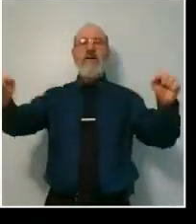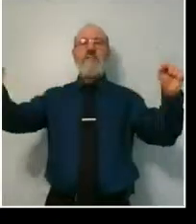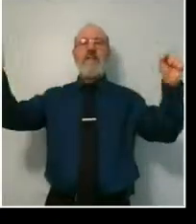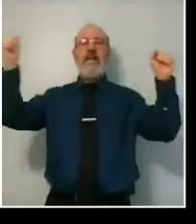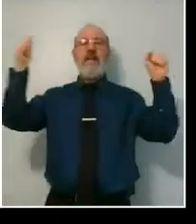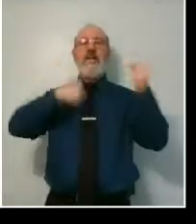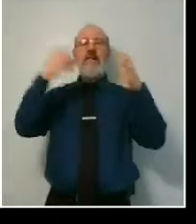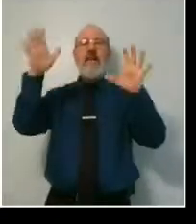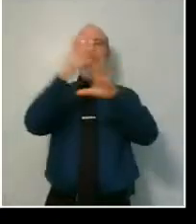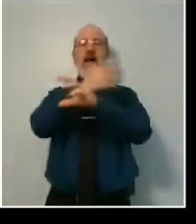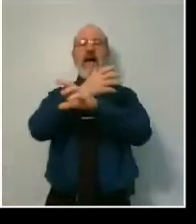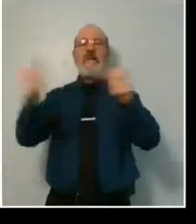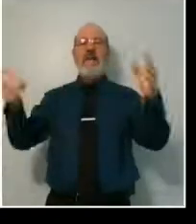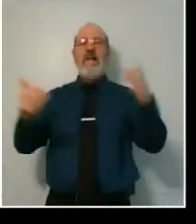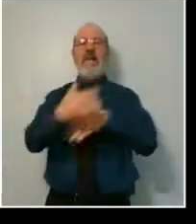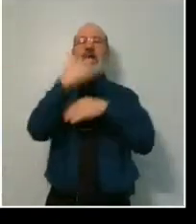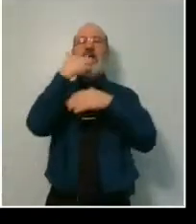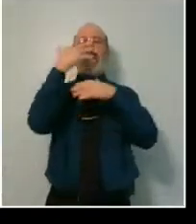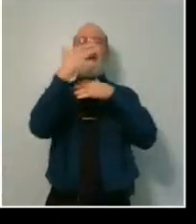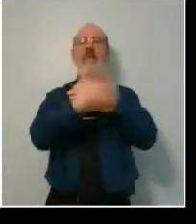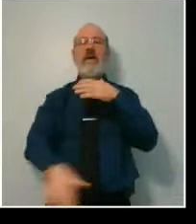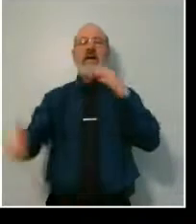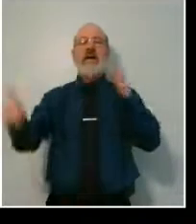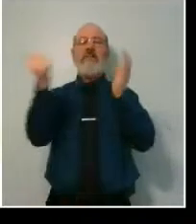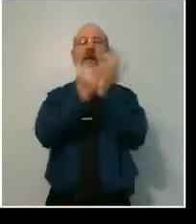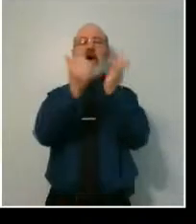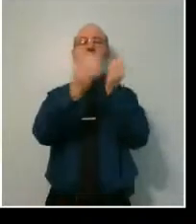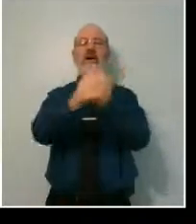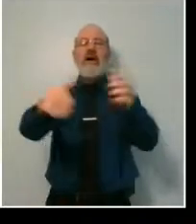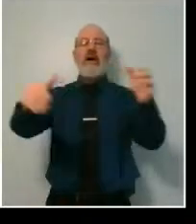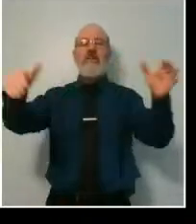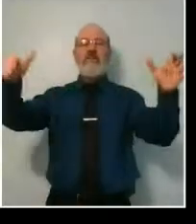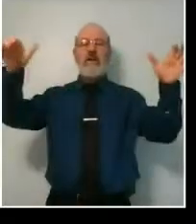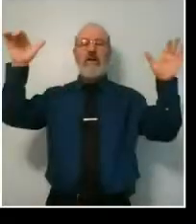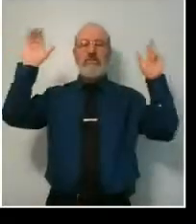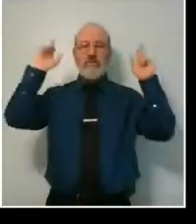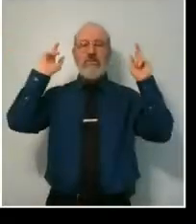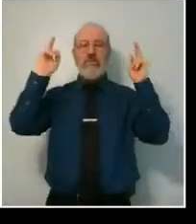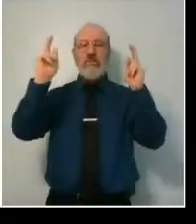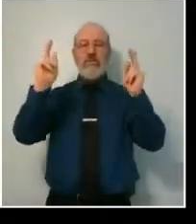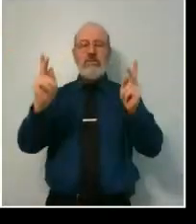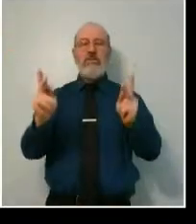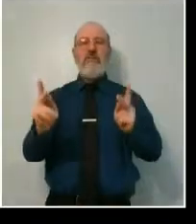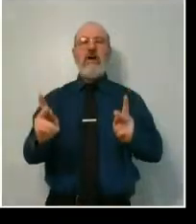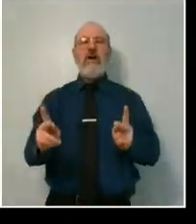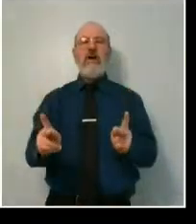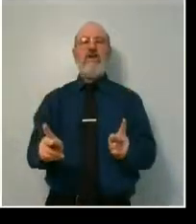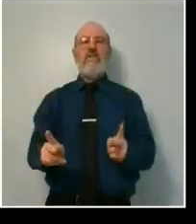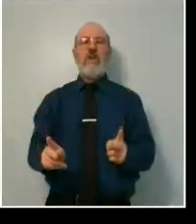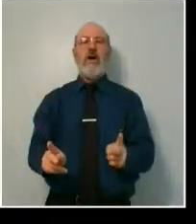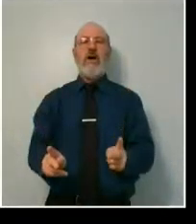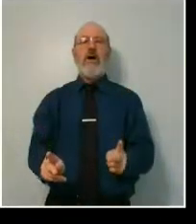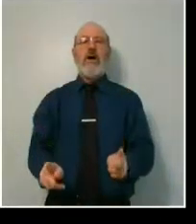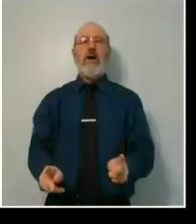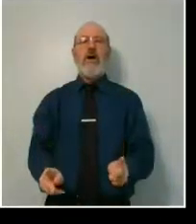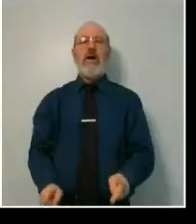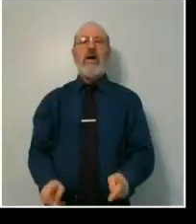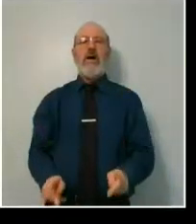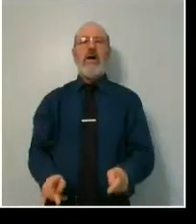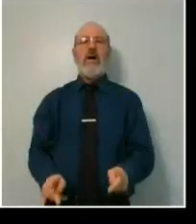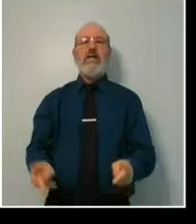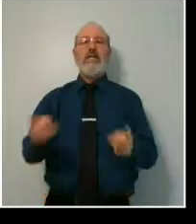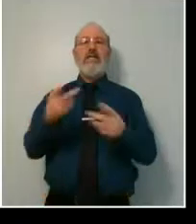Saved, I'm saved by the blood of the crucified one.